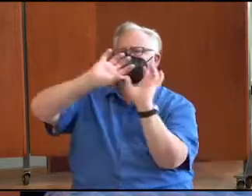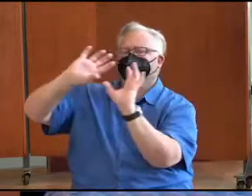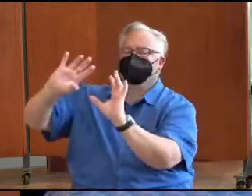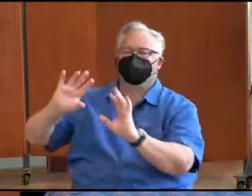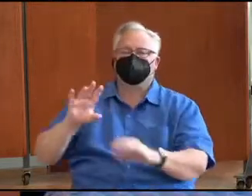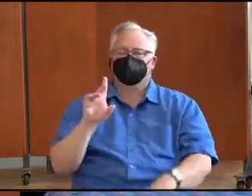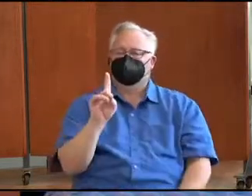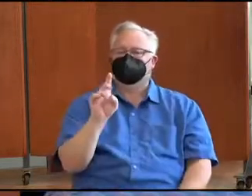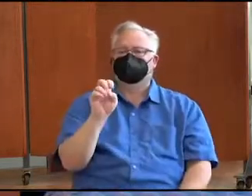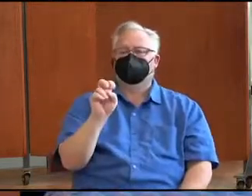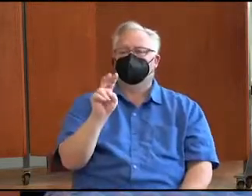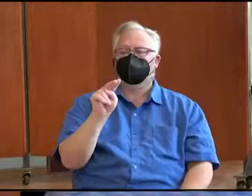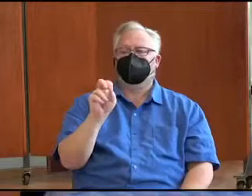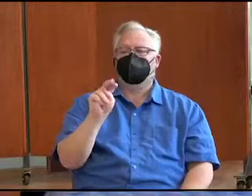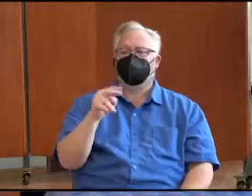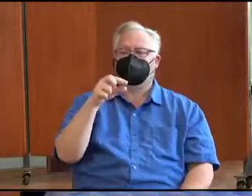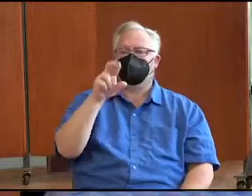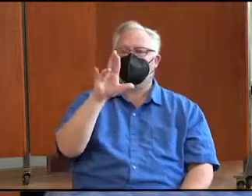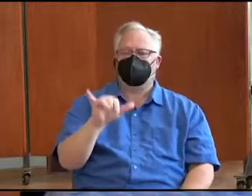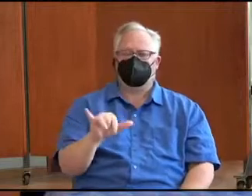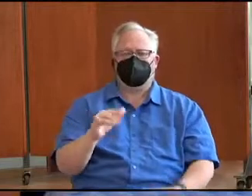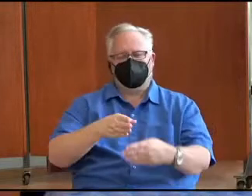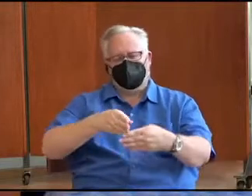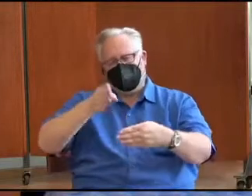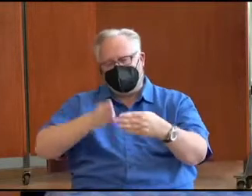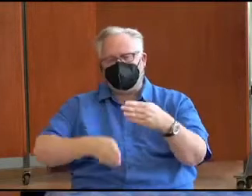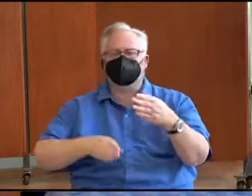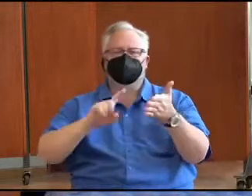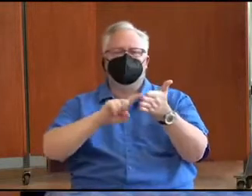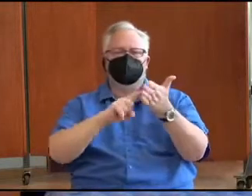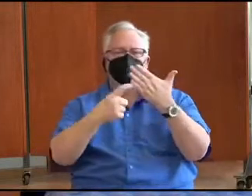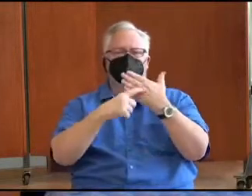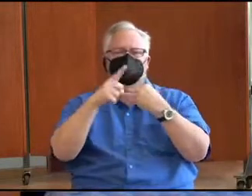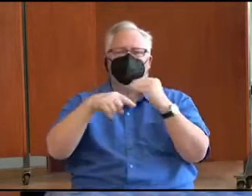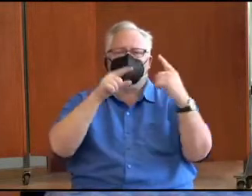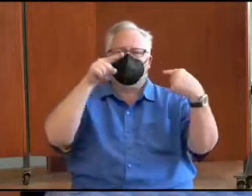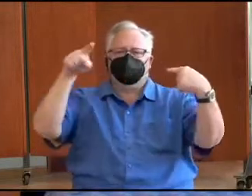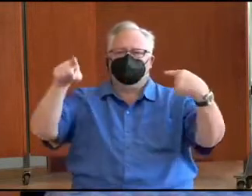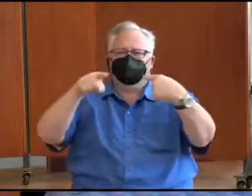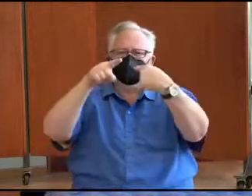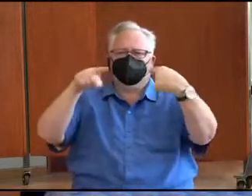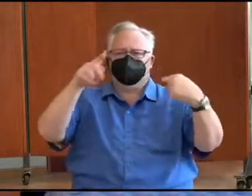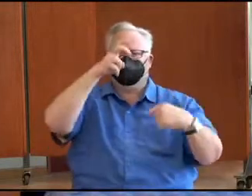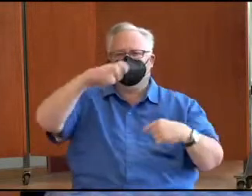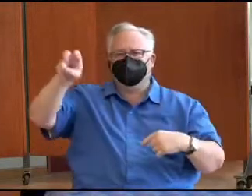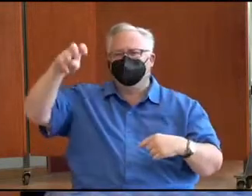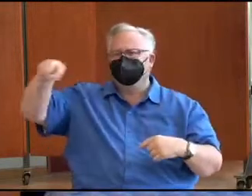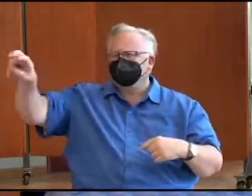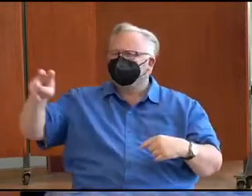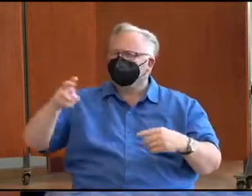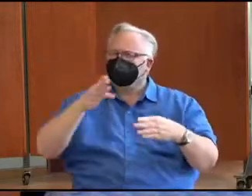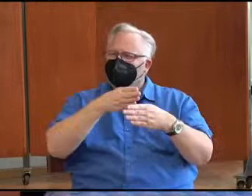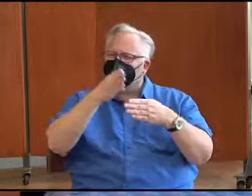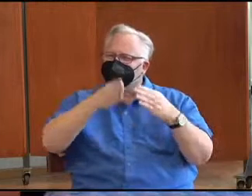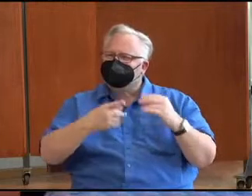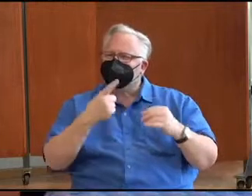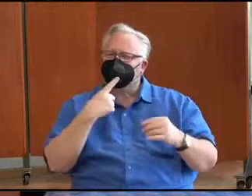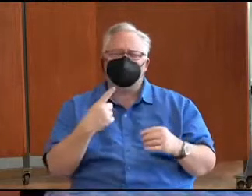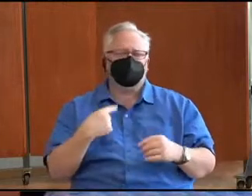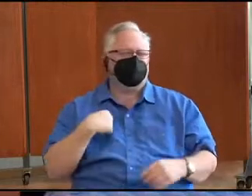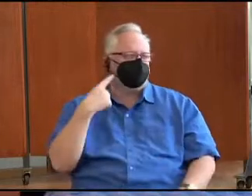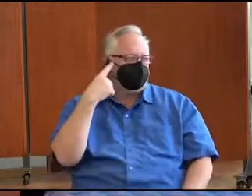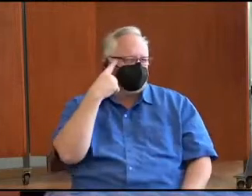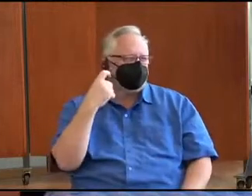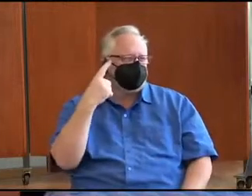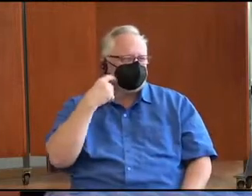Dinan Perry ends his parable of the trapeze with this reflection. He says, "I have a sneaking suspicion that the